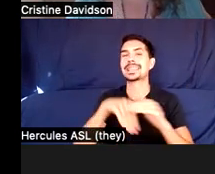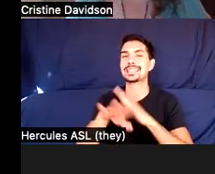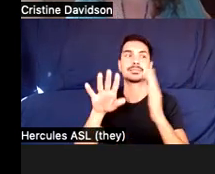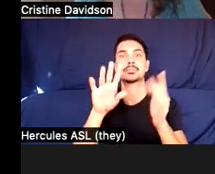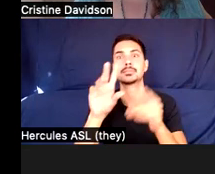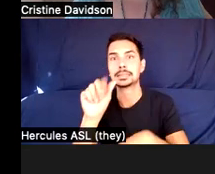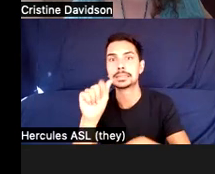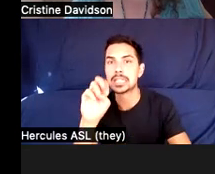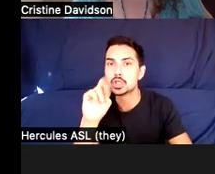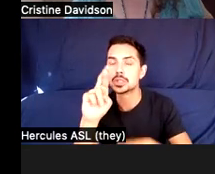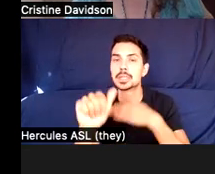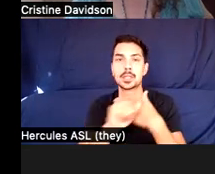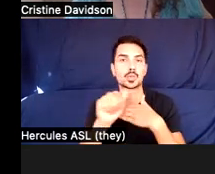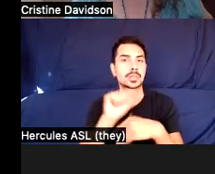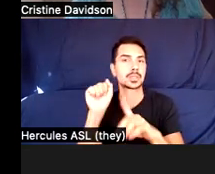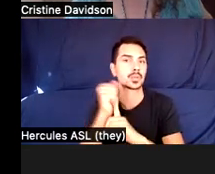or